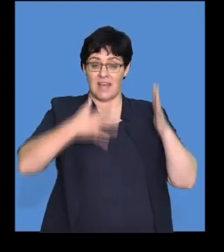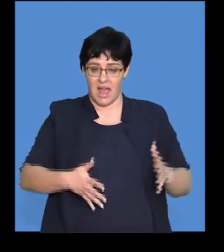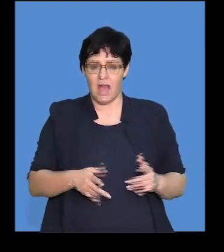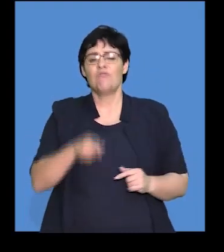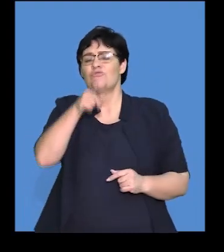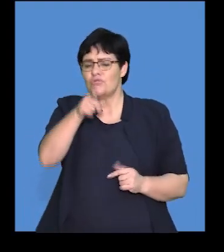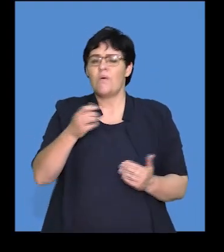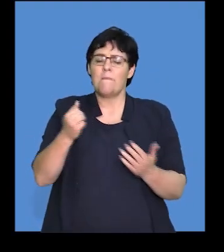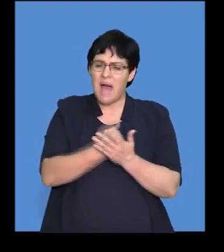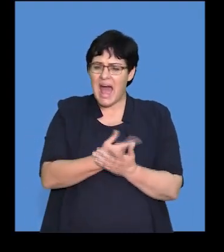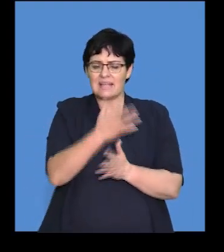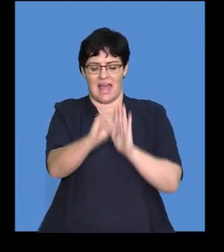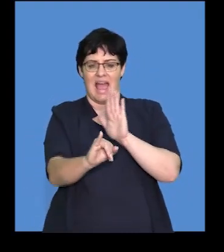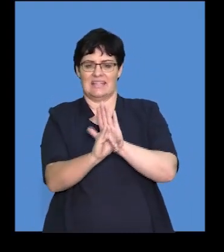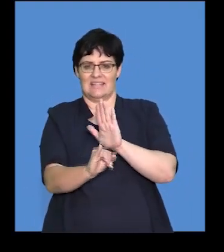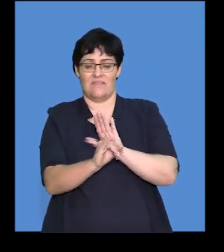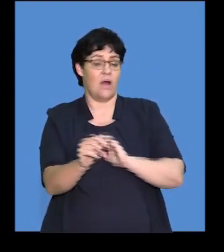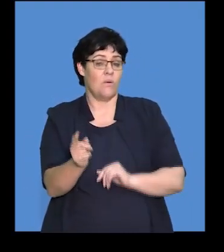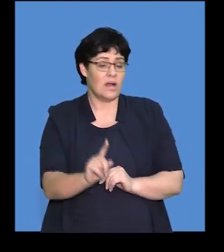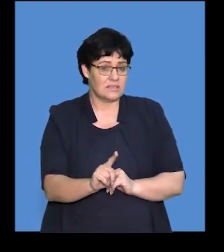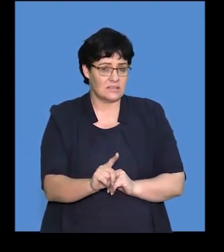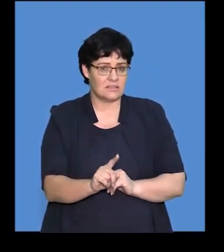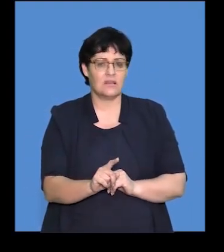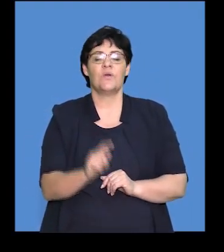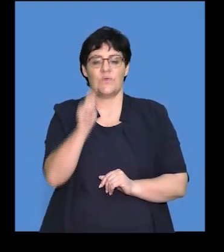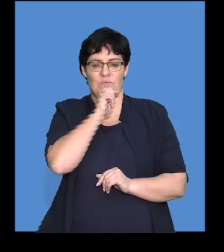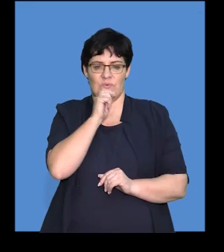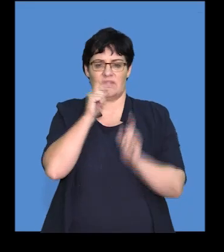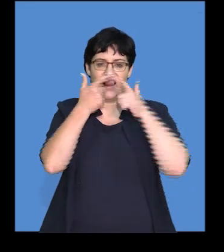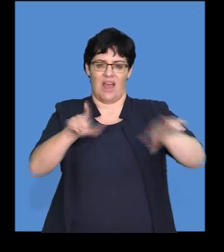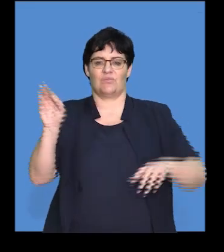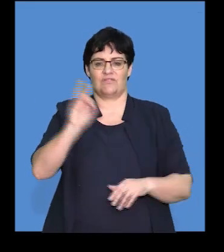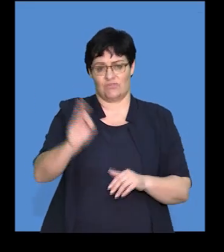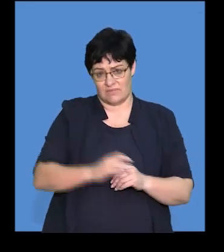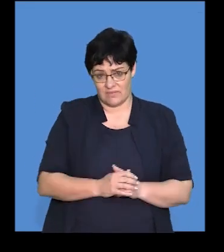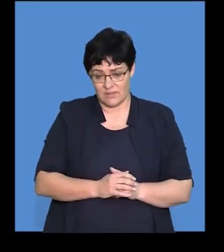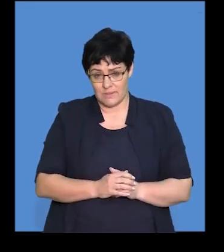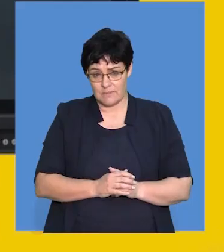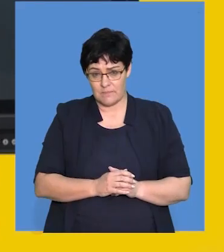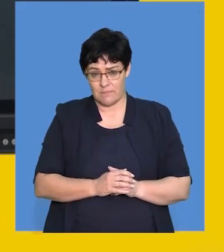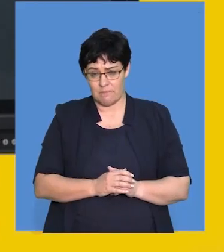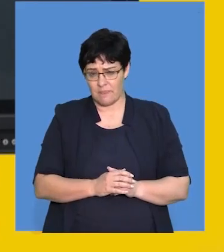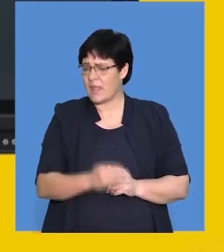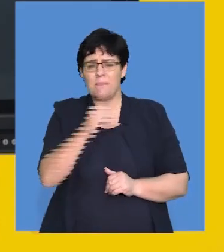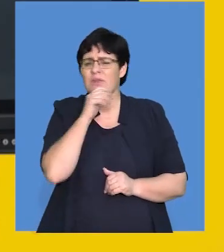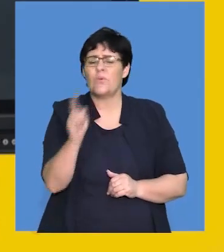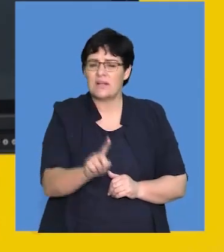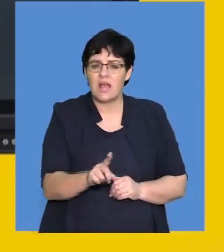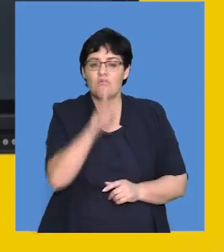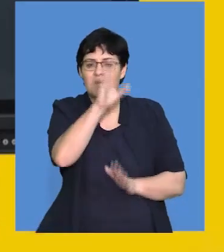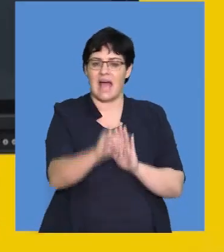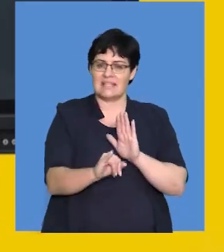must be able to identify use of figurative language. What this means is you need to be able